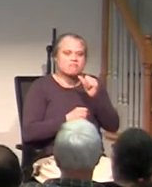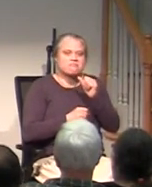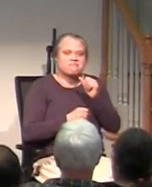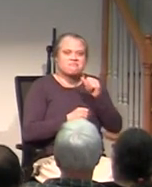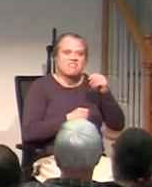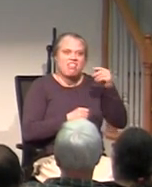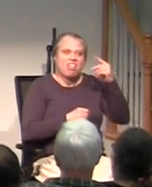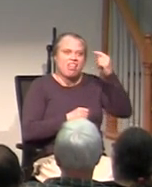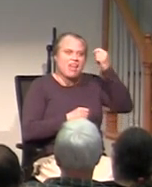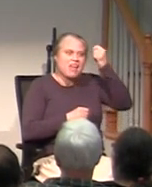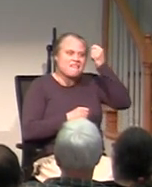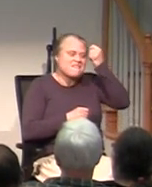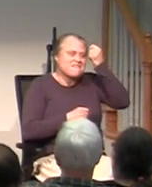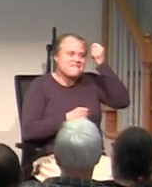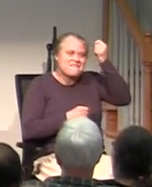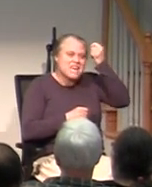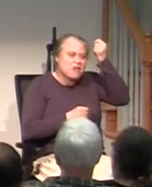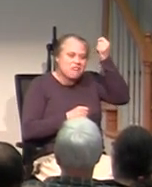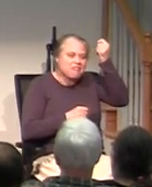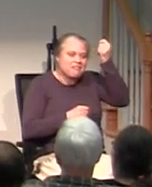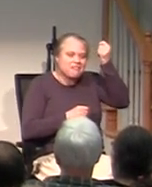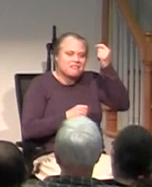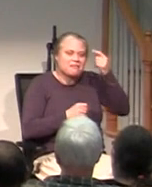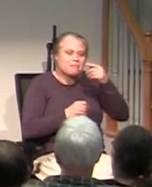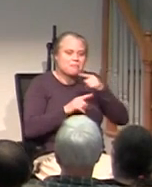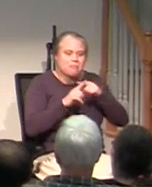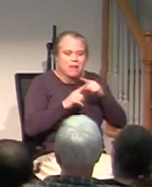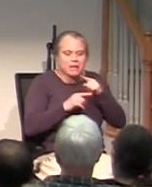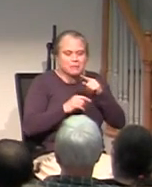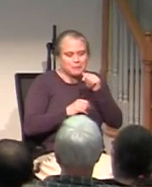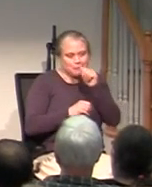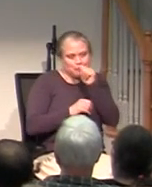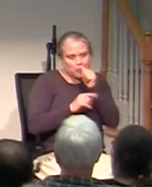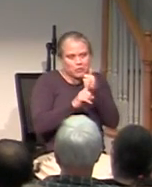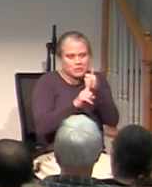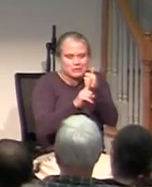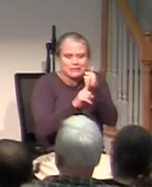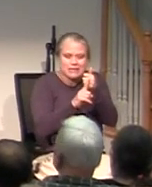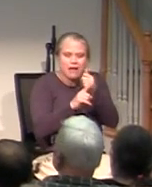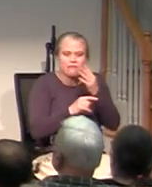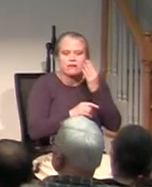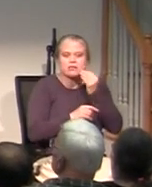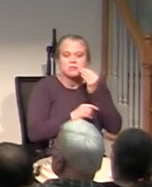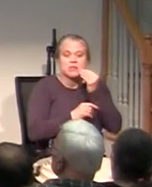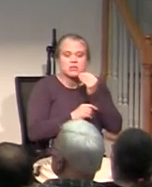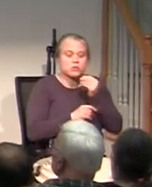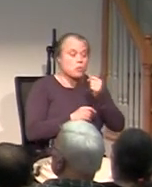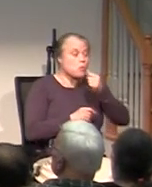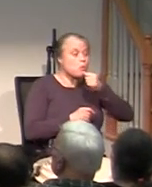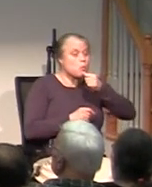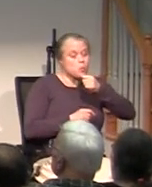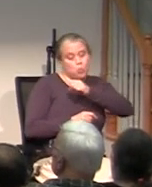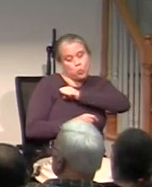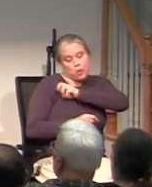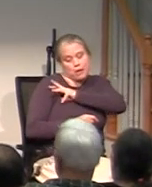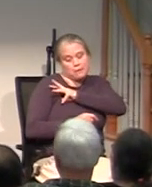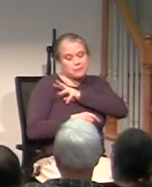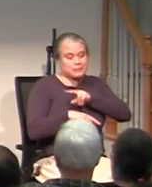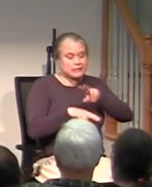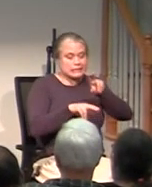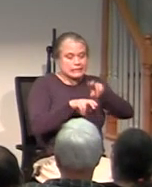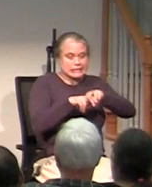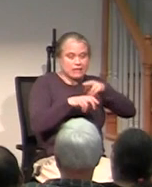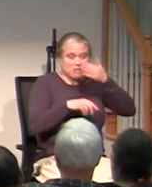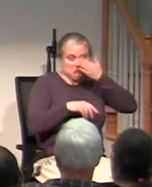exercise. In fact, we're told by people who were there that Ellen White would sit in the front row when Wagner